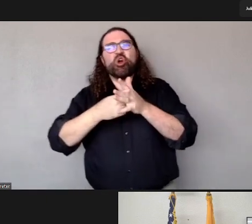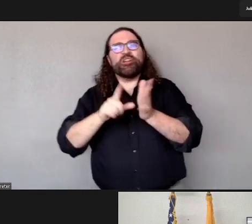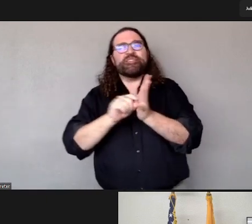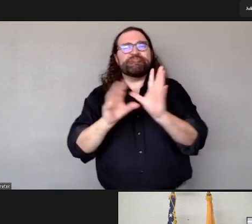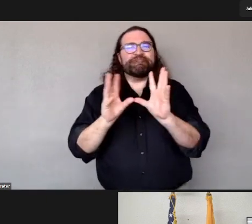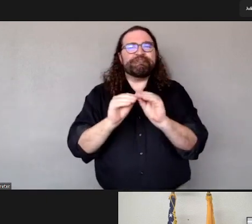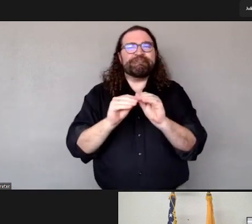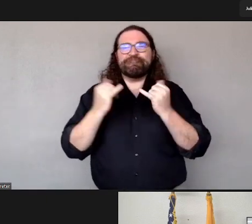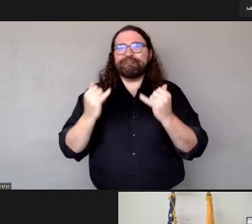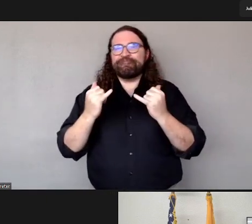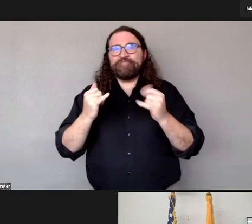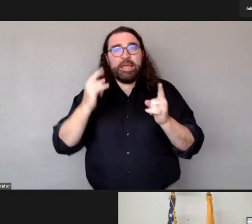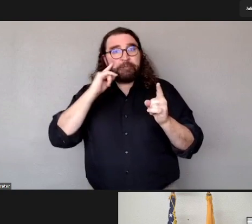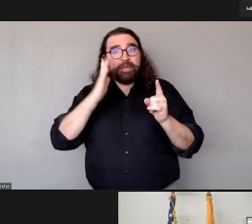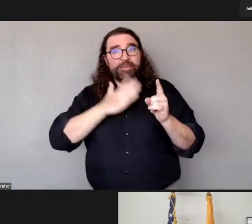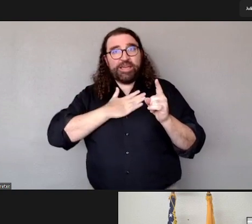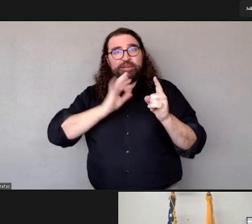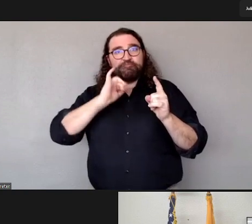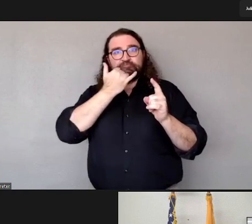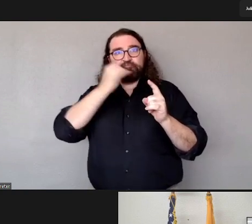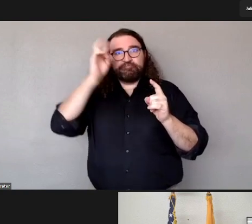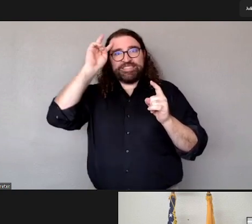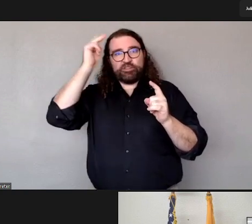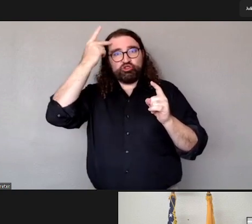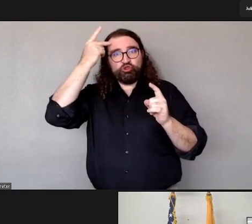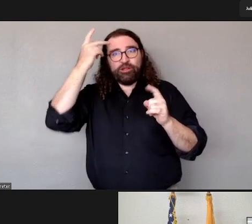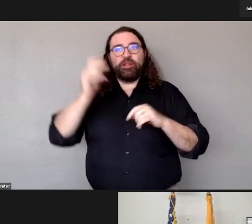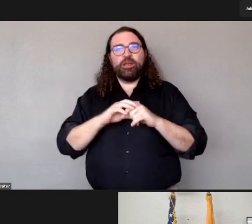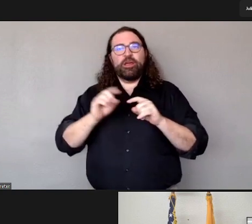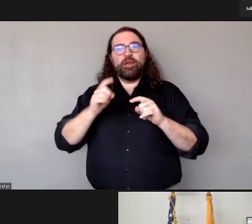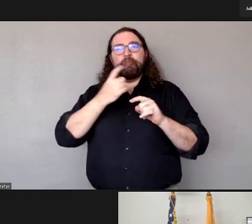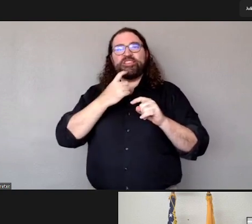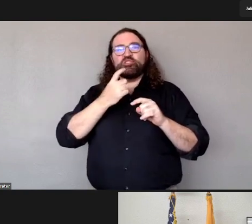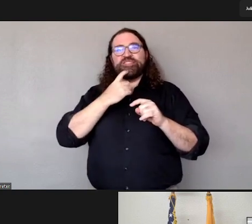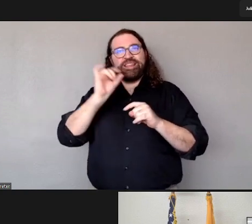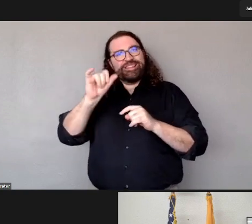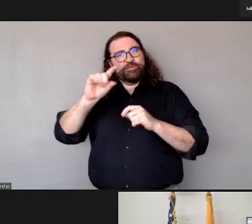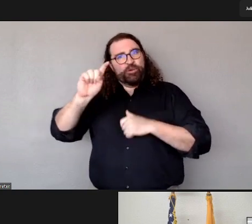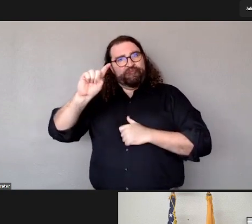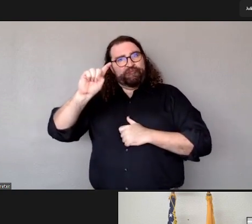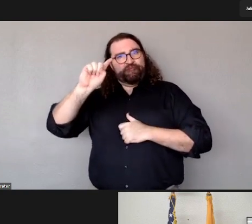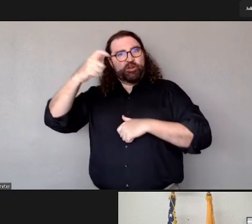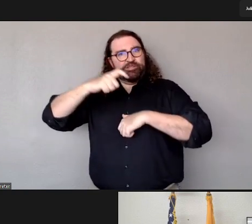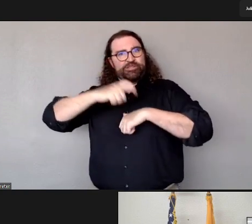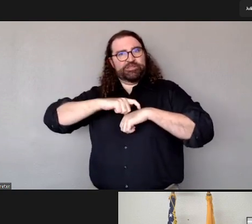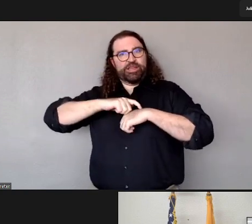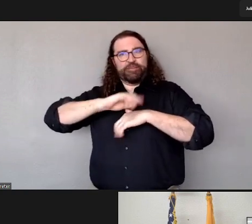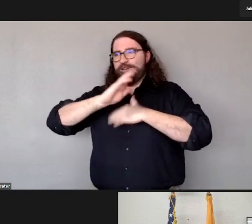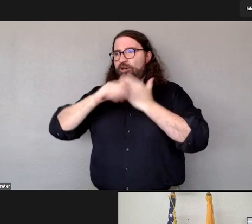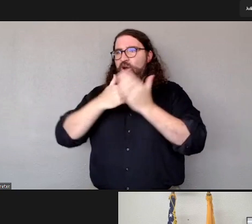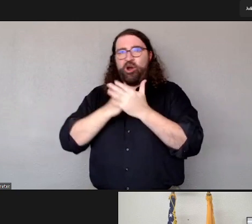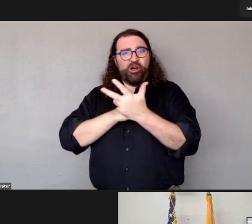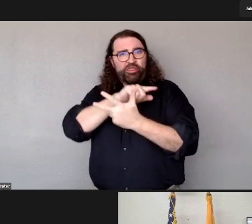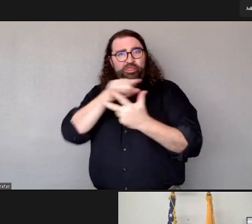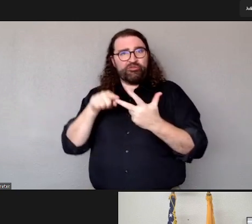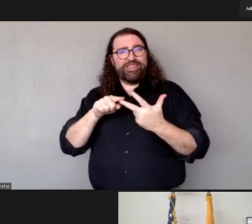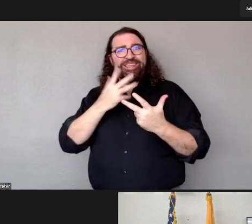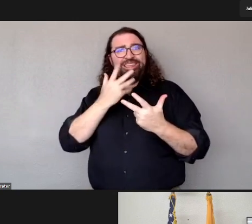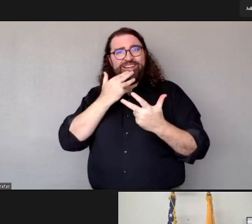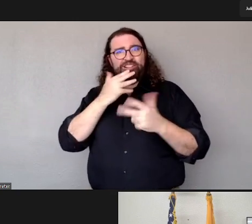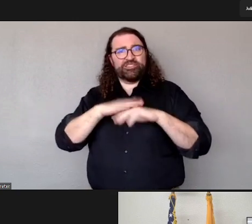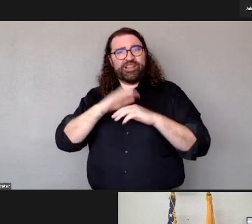think I might have misunderstood you, but you were saying something about this was the first time we had all the three colors on the CDC map, but we've